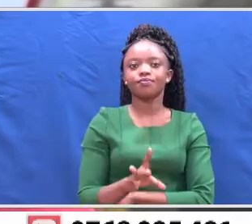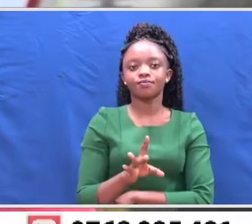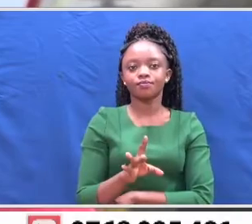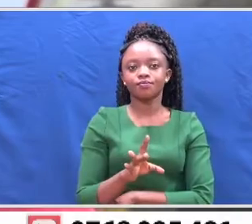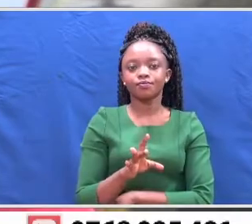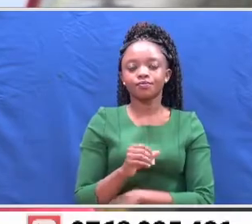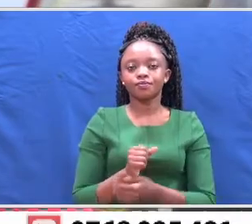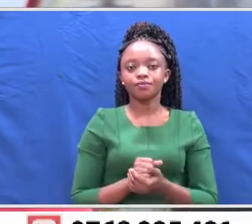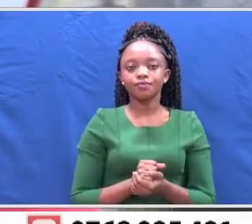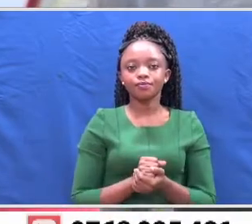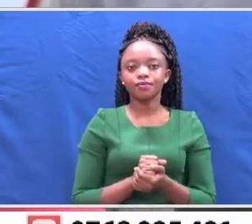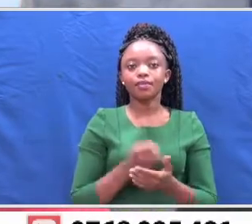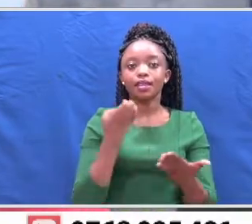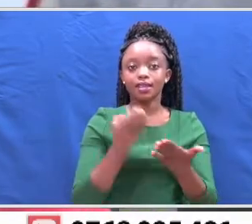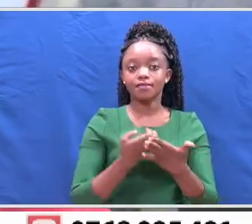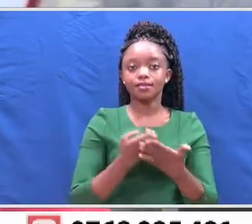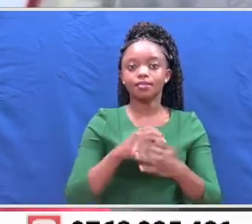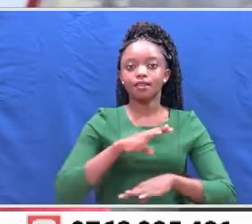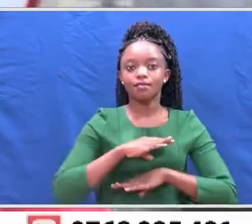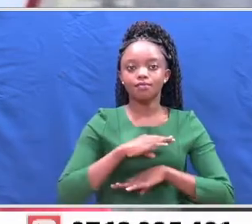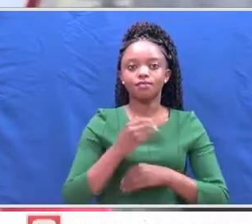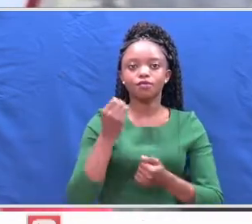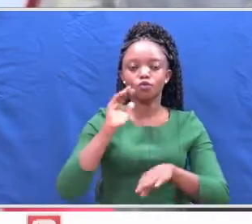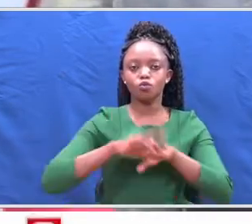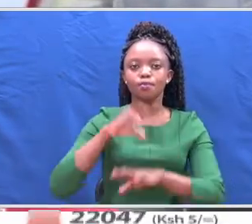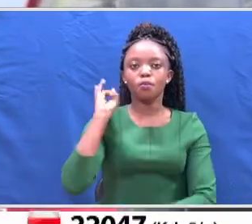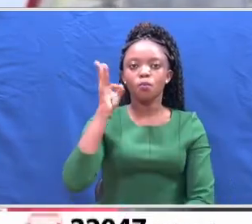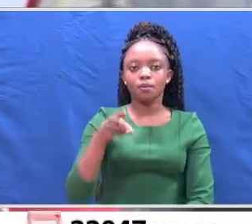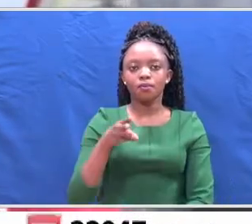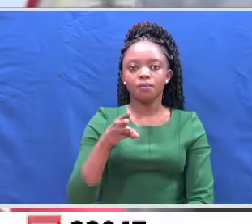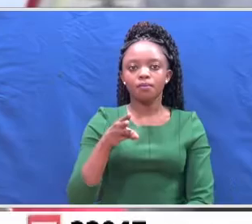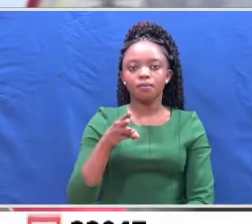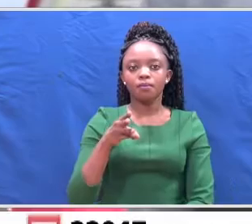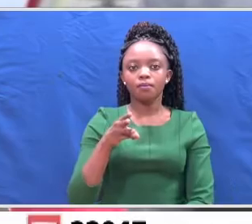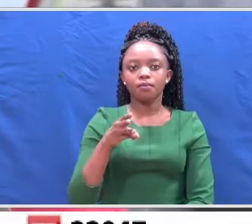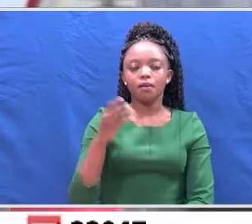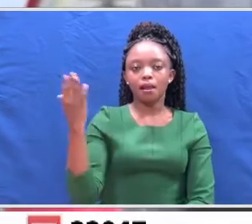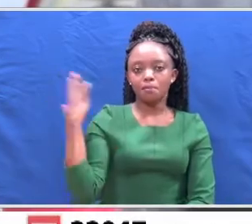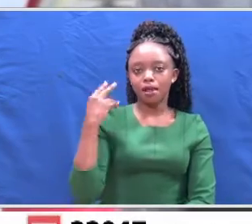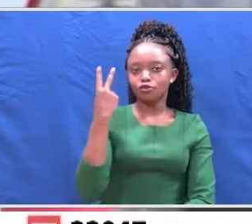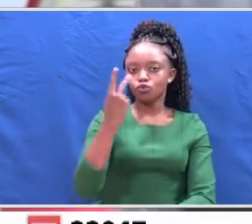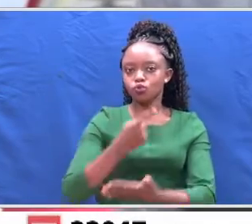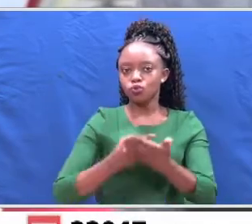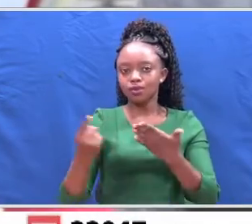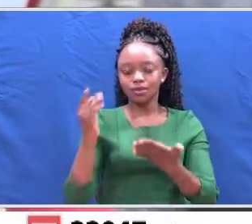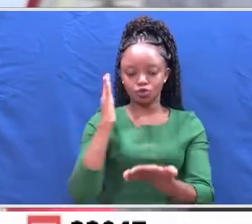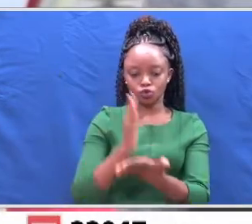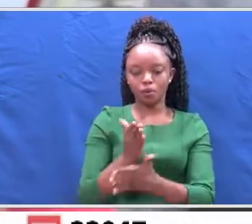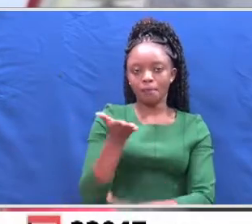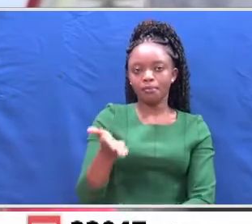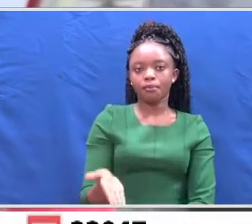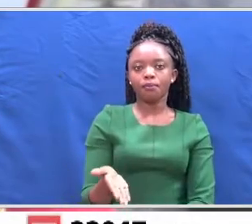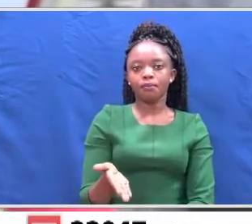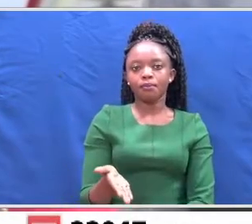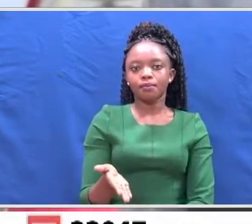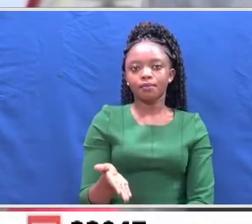greater evidence of lack of goodwill than the fact that for the past 2 weeks that we have been here, even